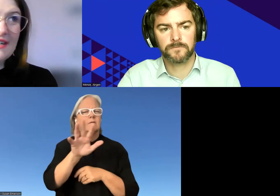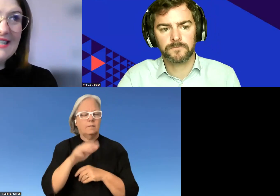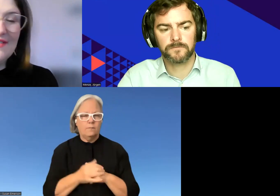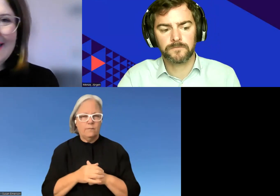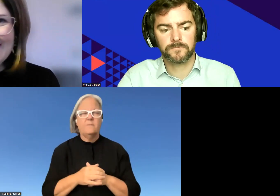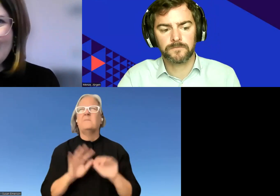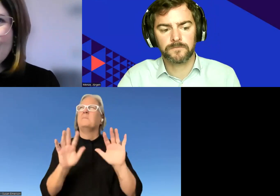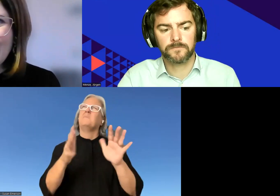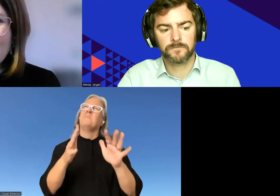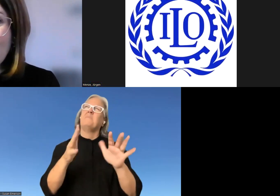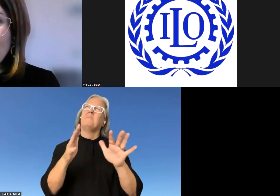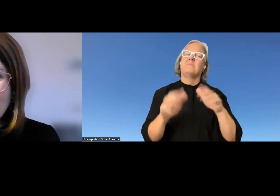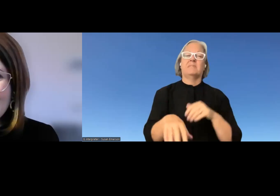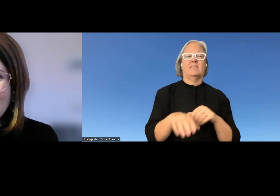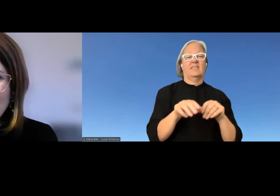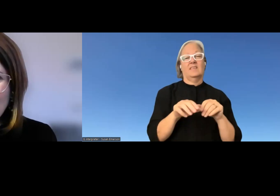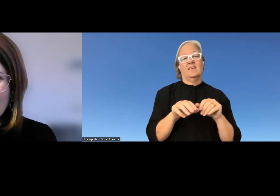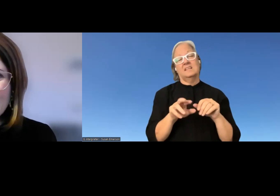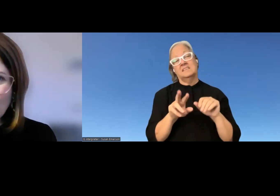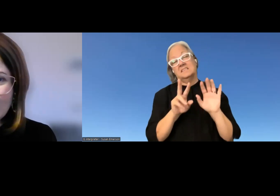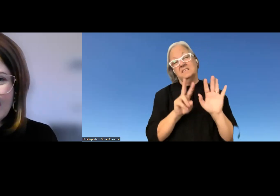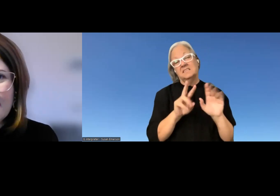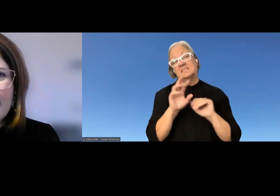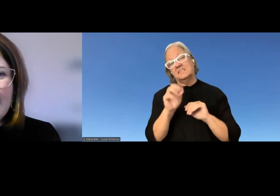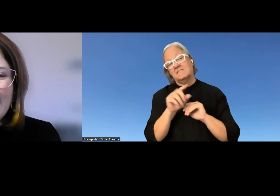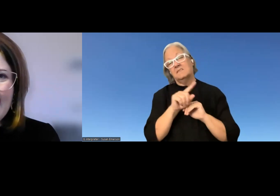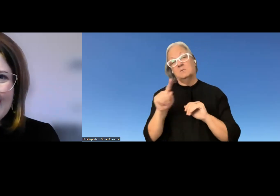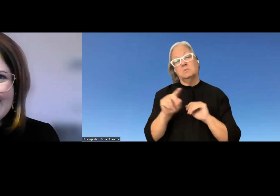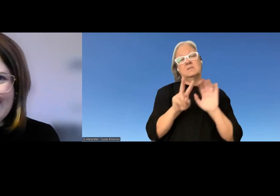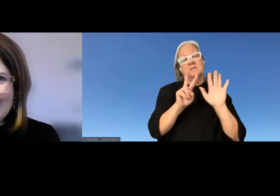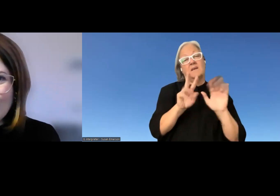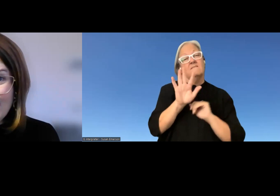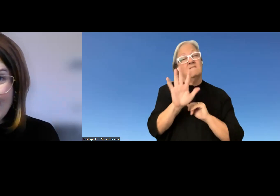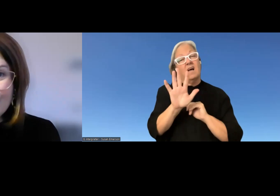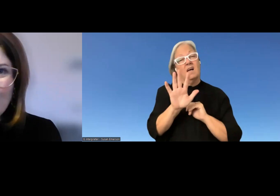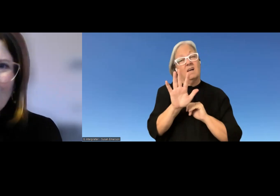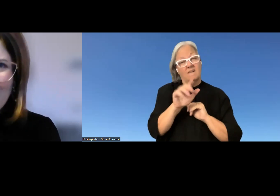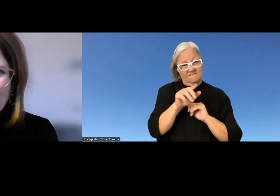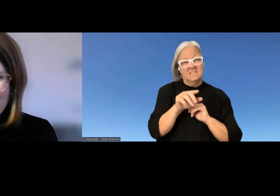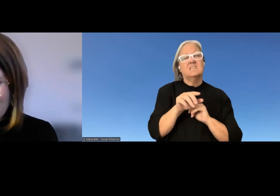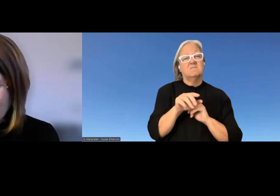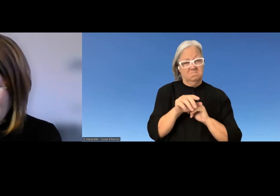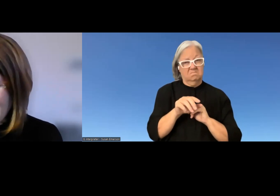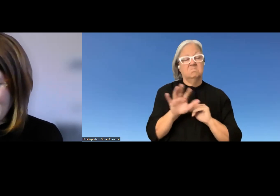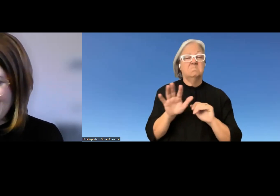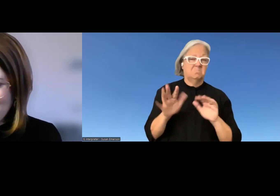have 75 awardees each year in total. And we have no